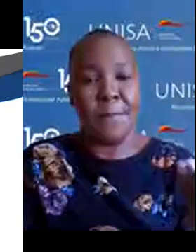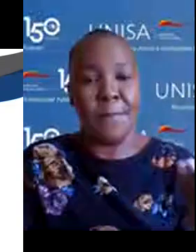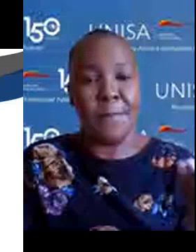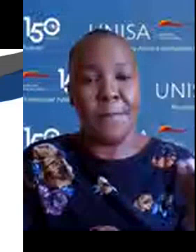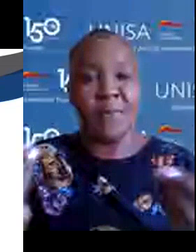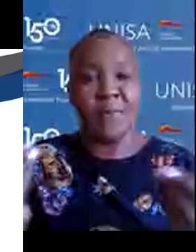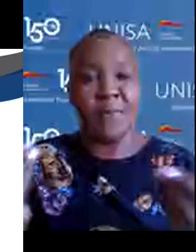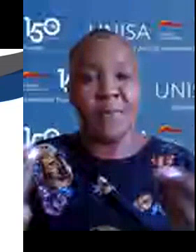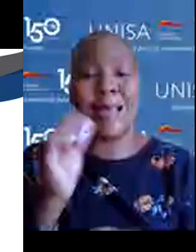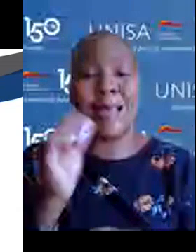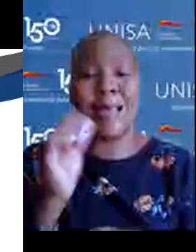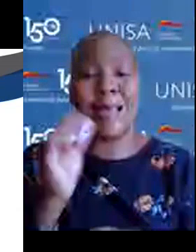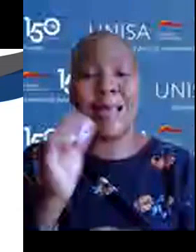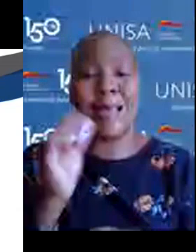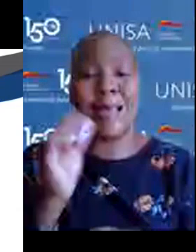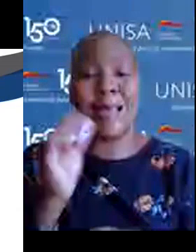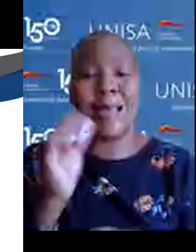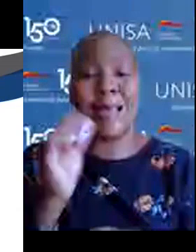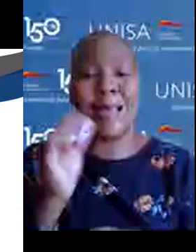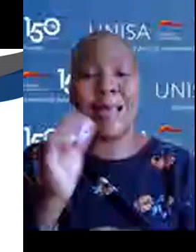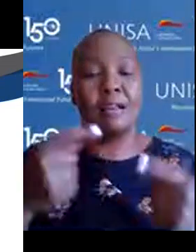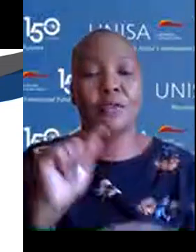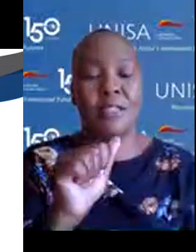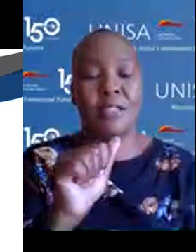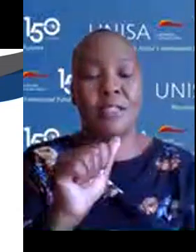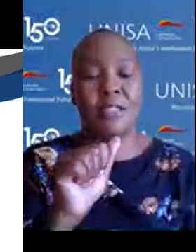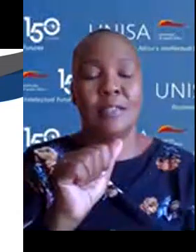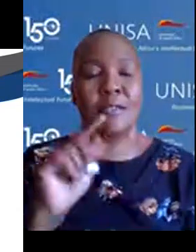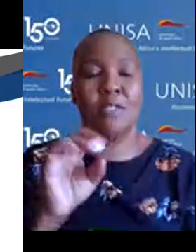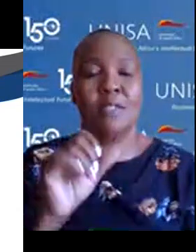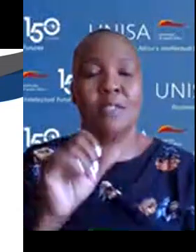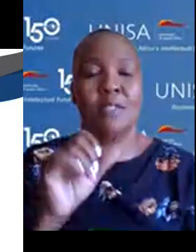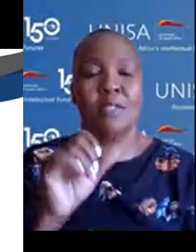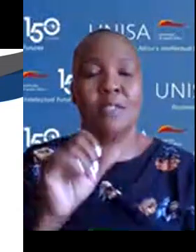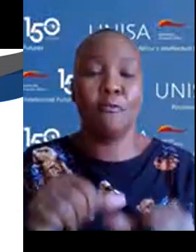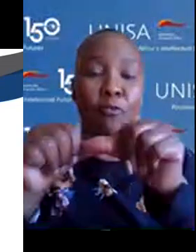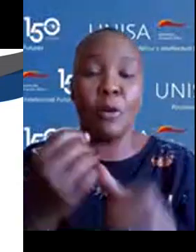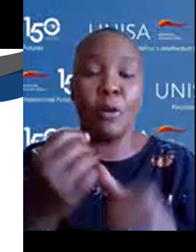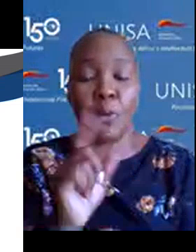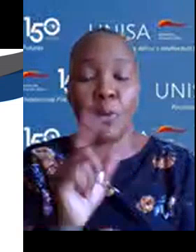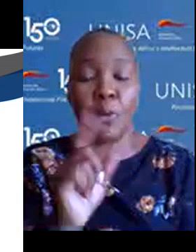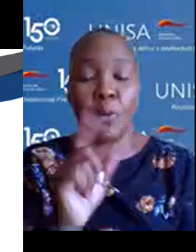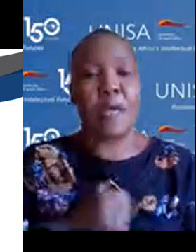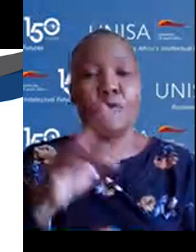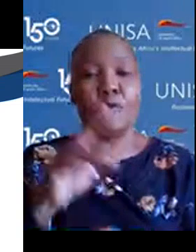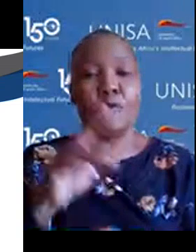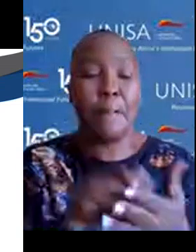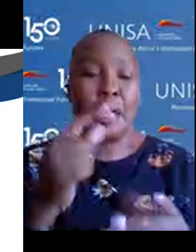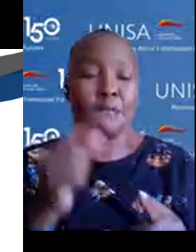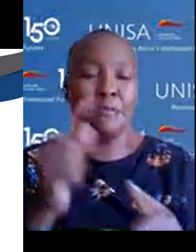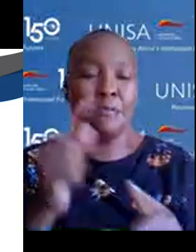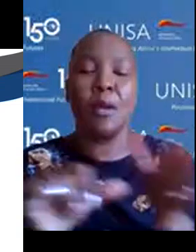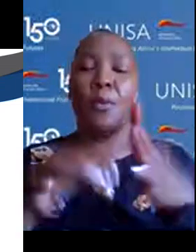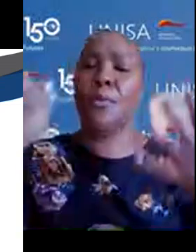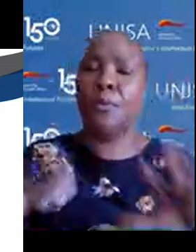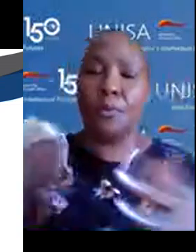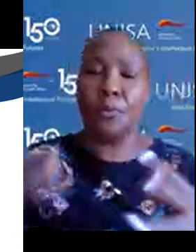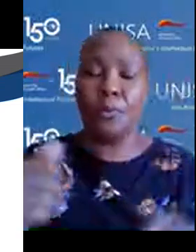mylife.unisa.ac.za, followed by your MyUnisa password. So you realize this is why it's so important that you have your MyUnisa password